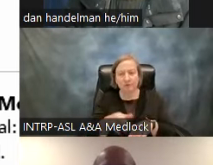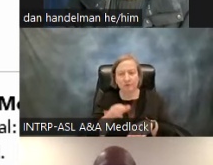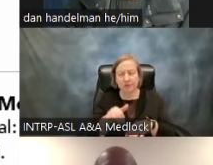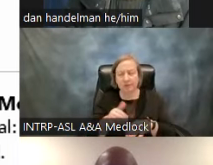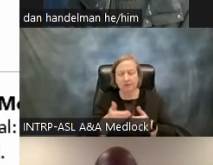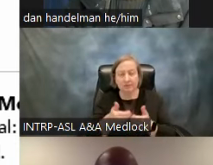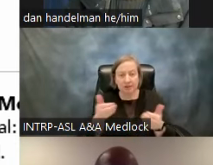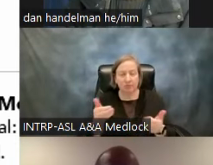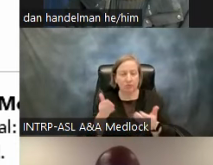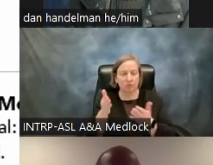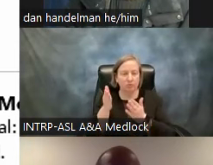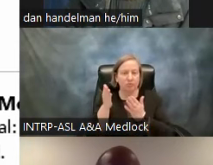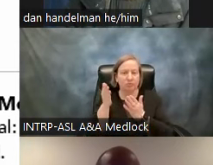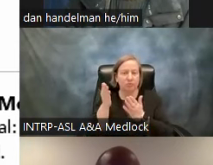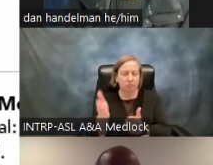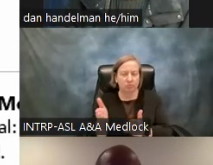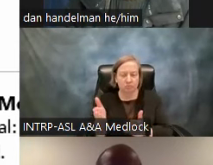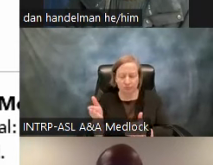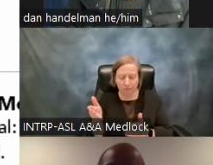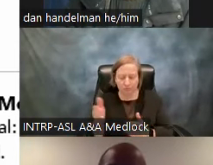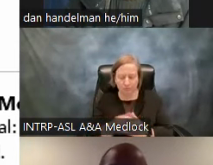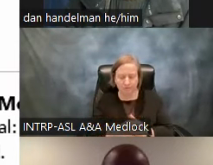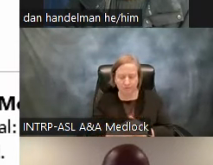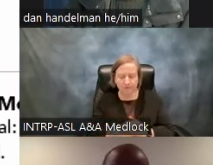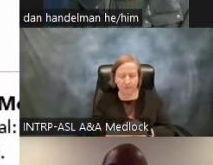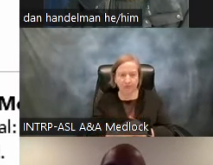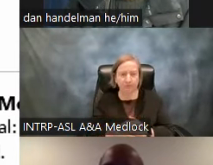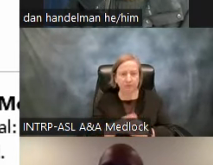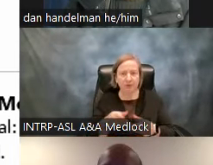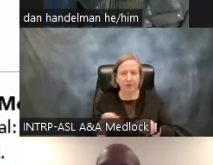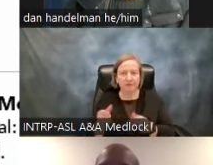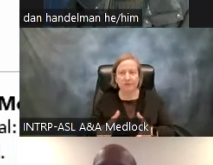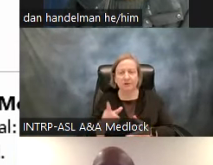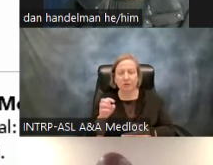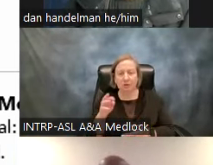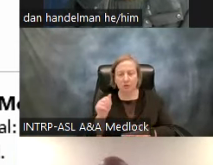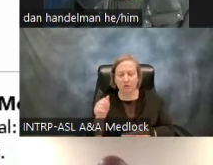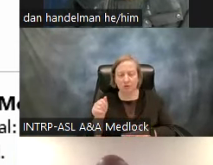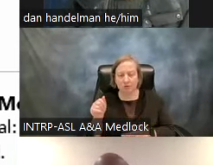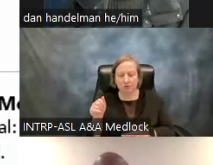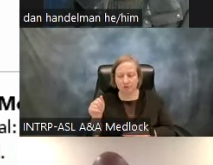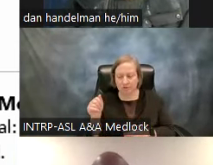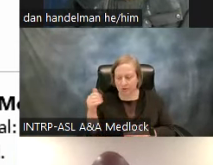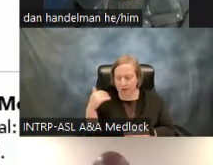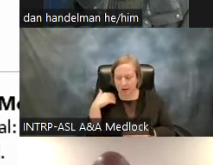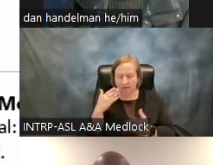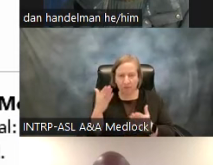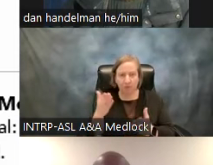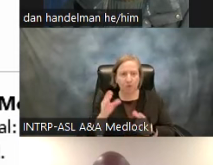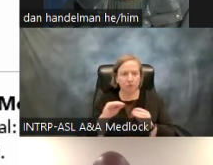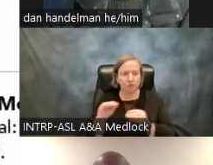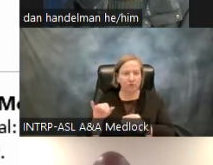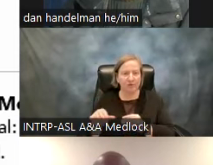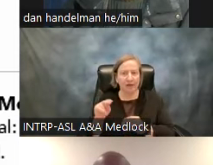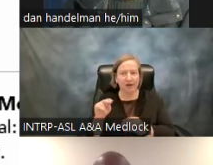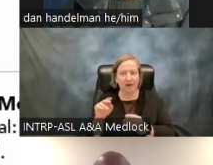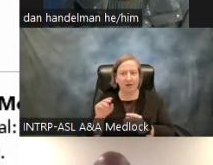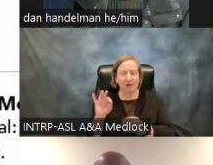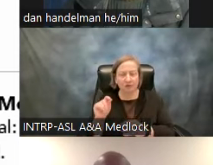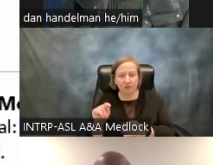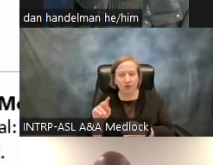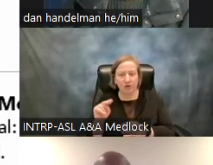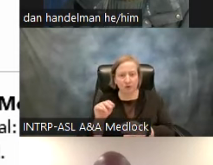separate proposal that facilitator Laura, if we could, there's a proposal to move that to the footnote that would need to be decided